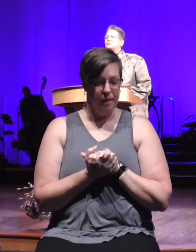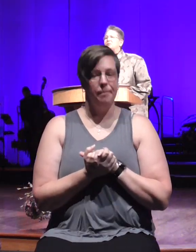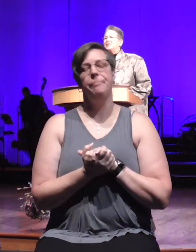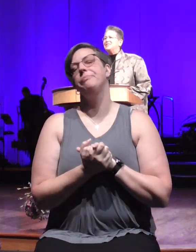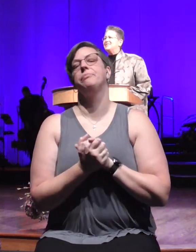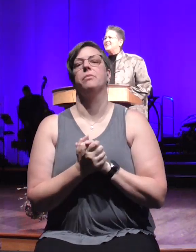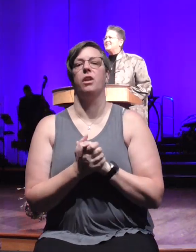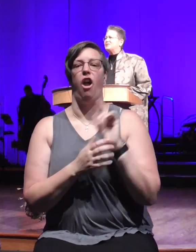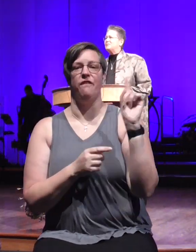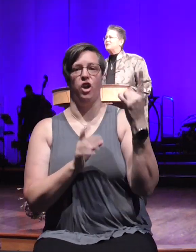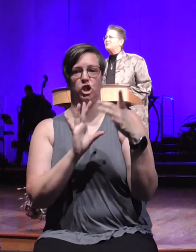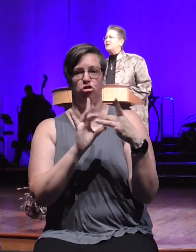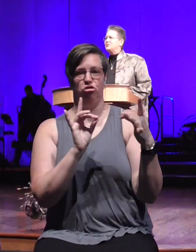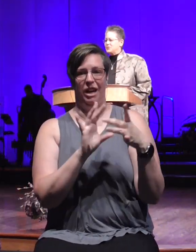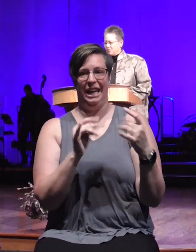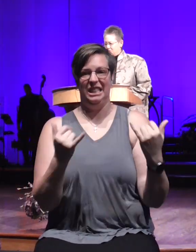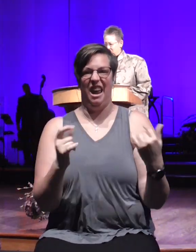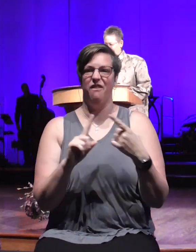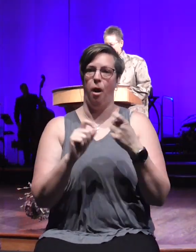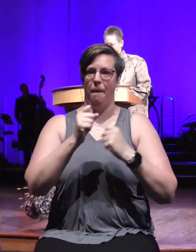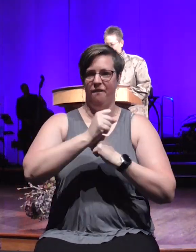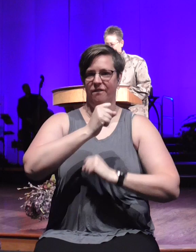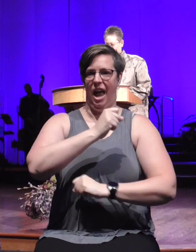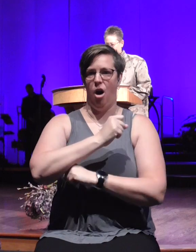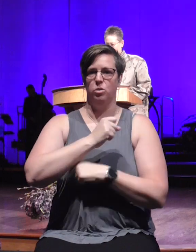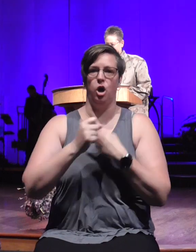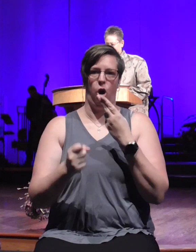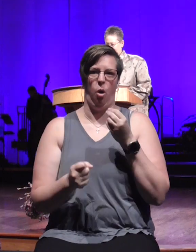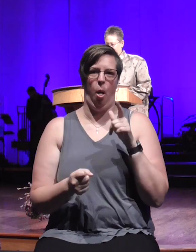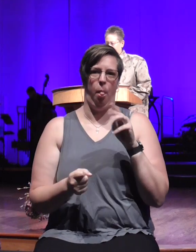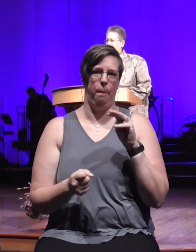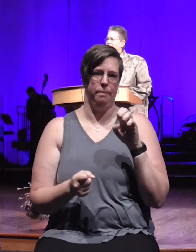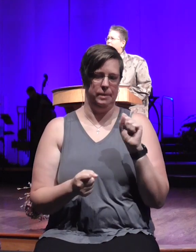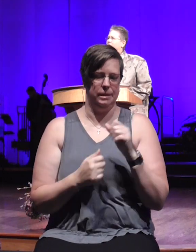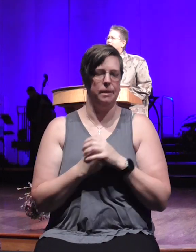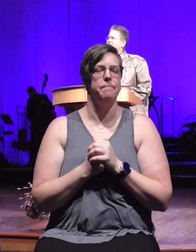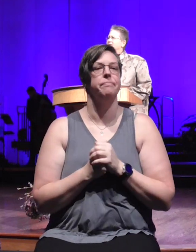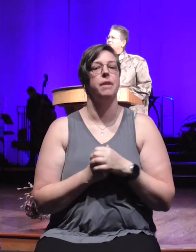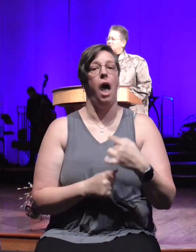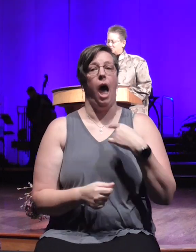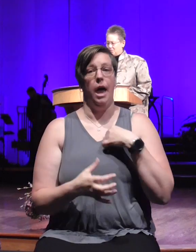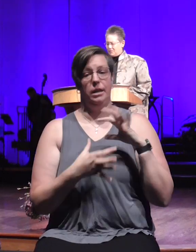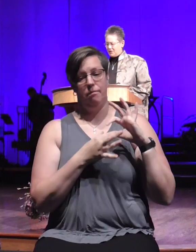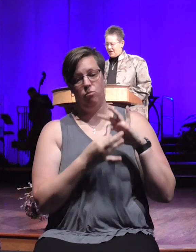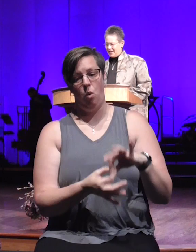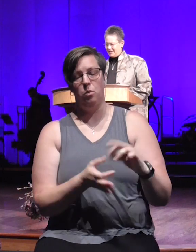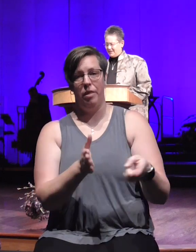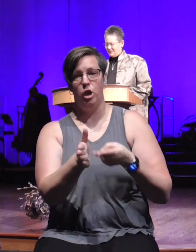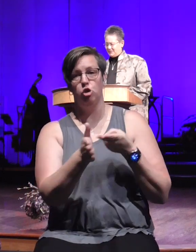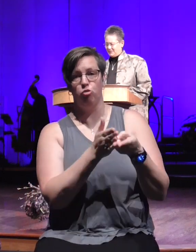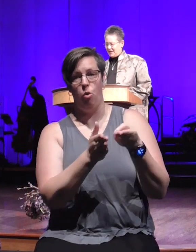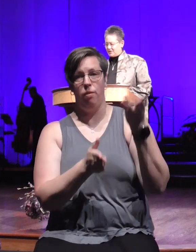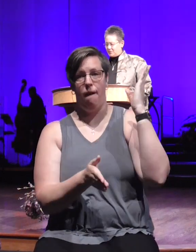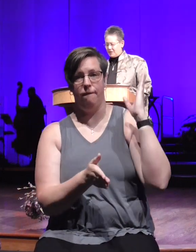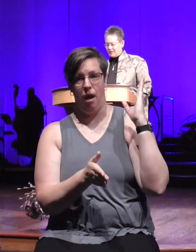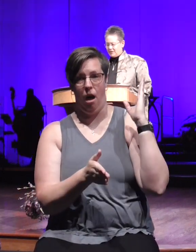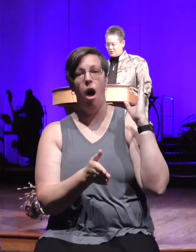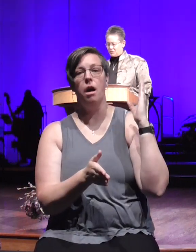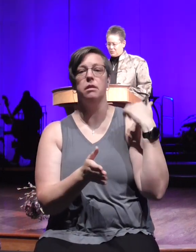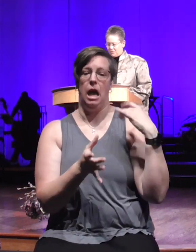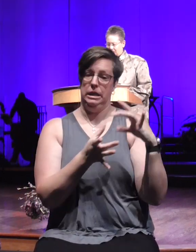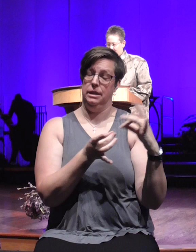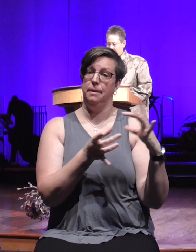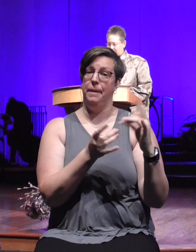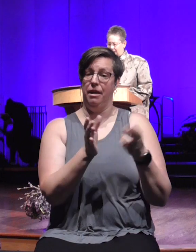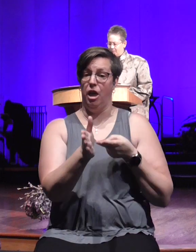Our first reading today is from our founder, Ernest Holmes. I am one with the truth of God. I speak